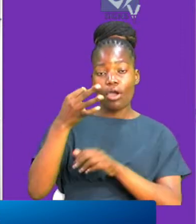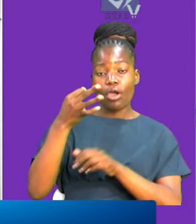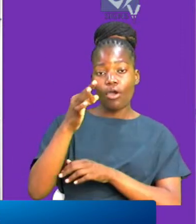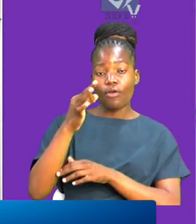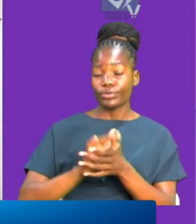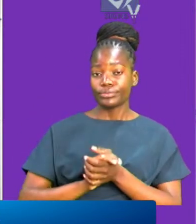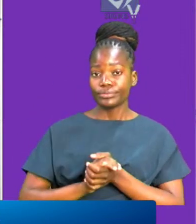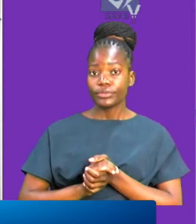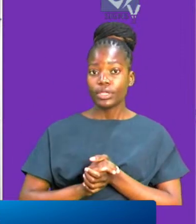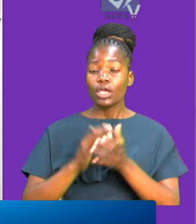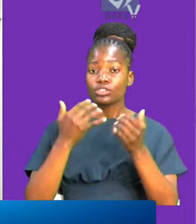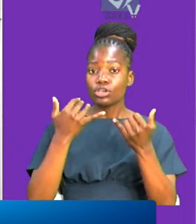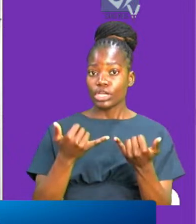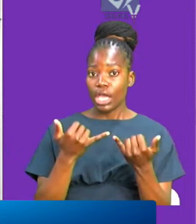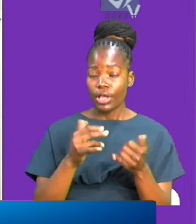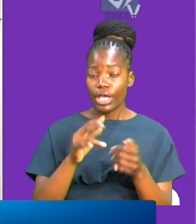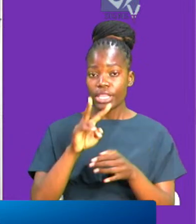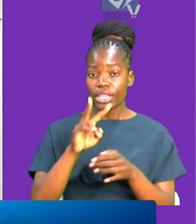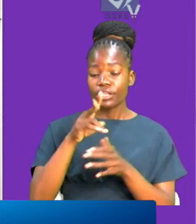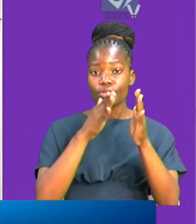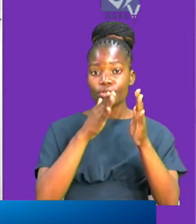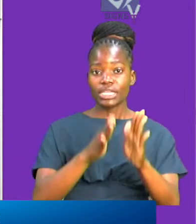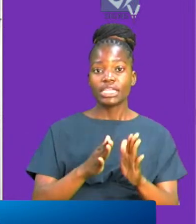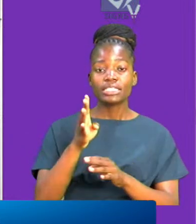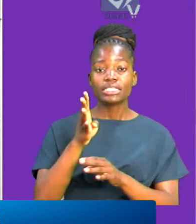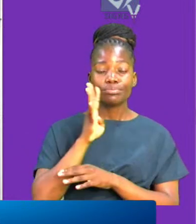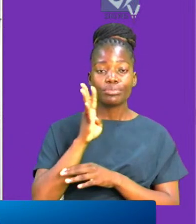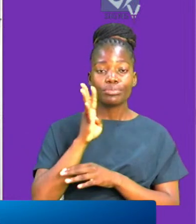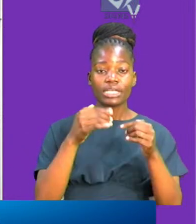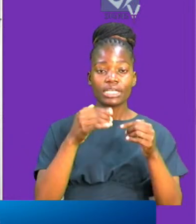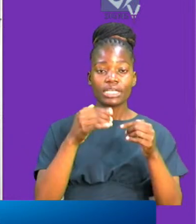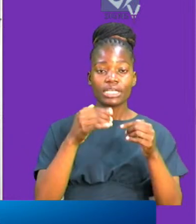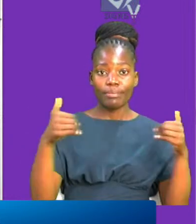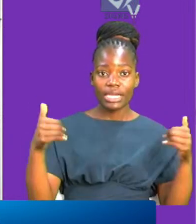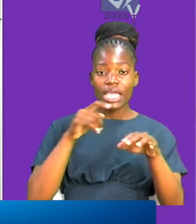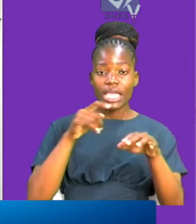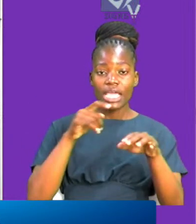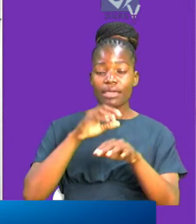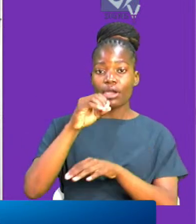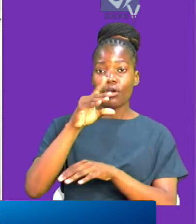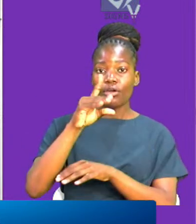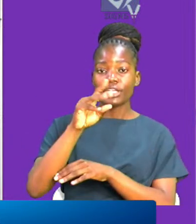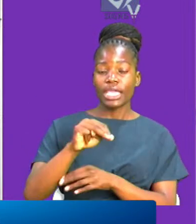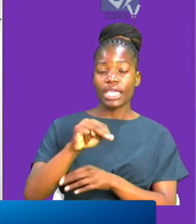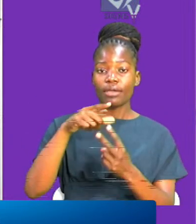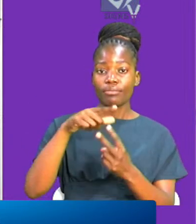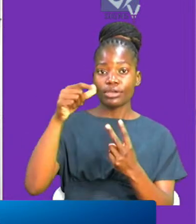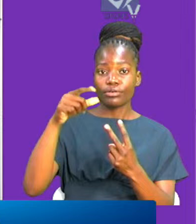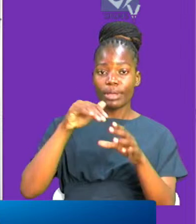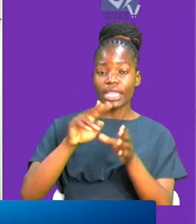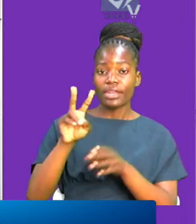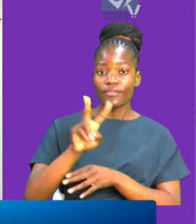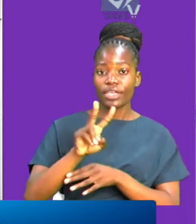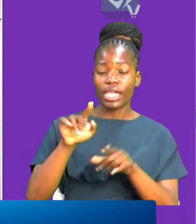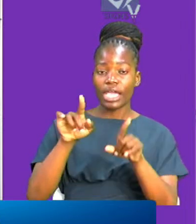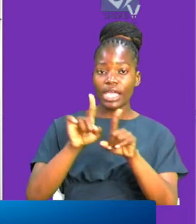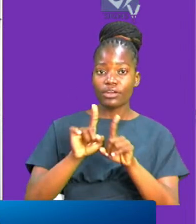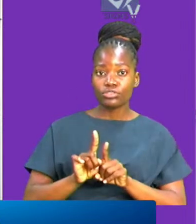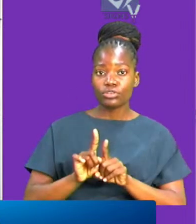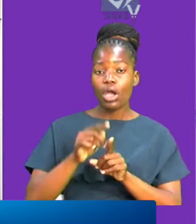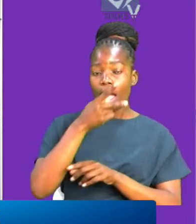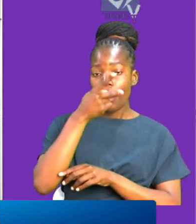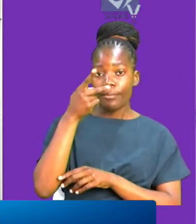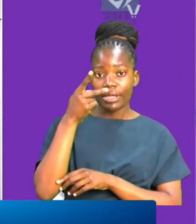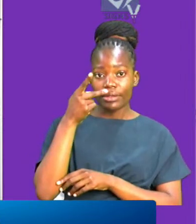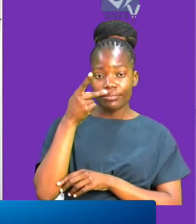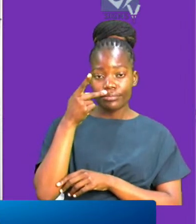absurdity. Now, the two leaders spoke separately during the ODM recruitment drive in Vihiga and Wiper Party National